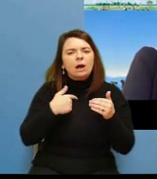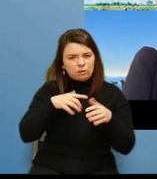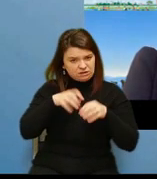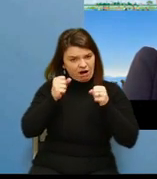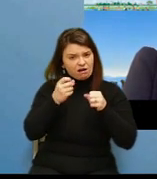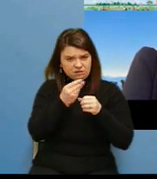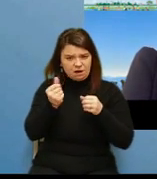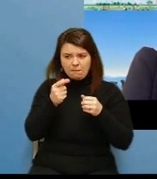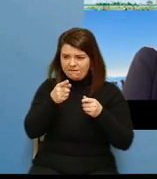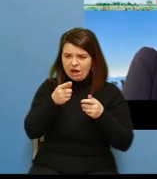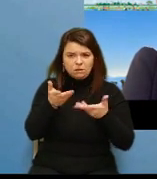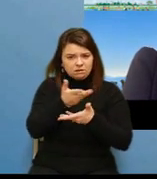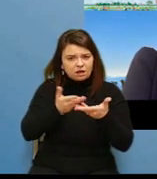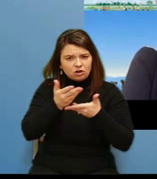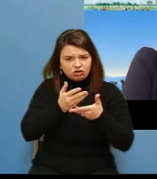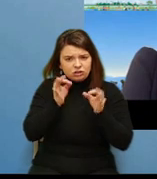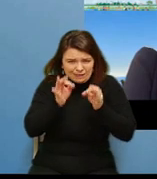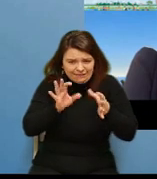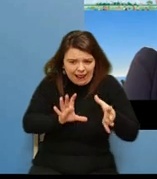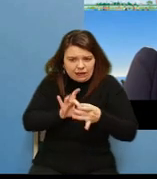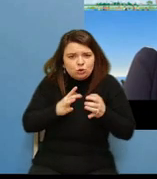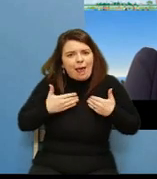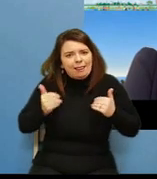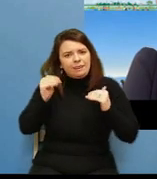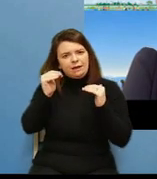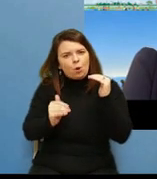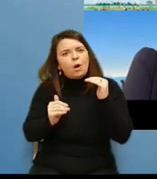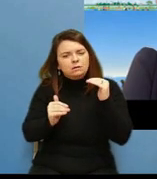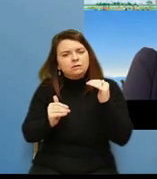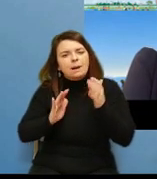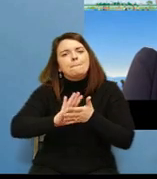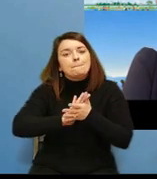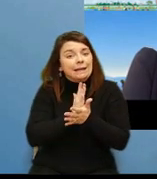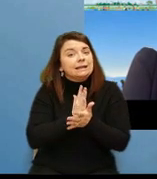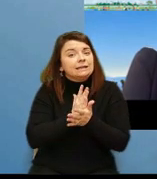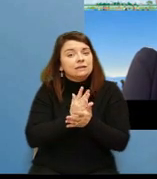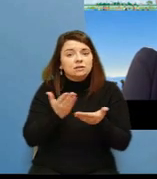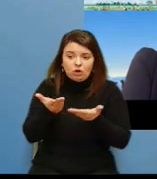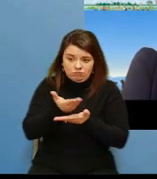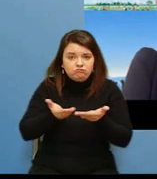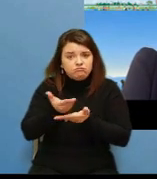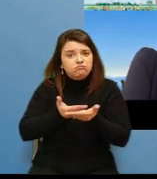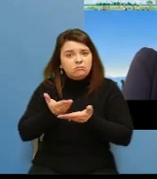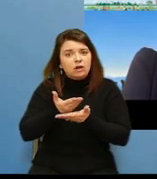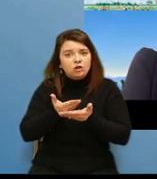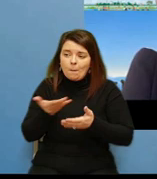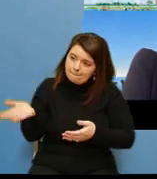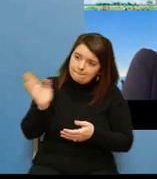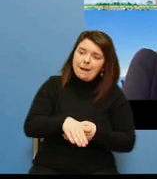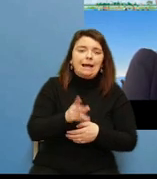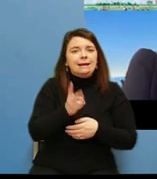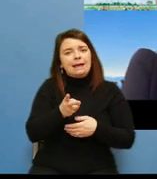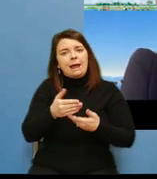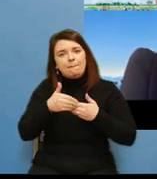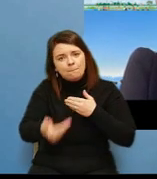We've started some of the early scoping discussions, particularly based on health inequalities, and we'll be really pleased to bring